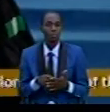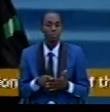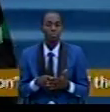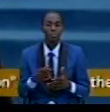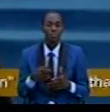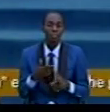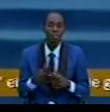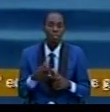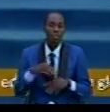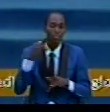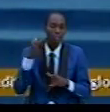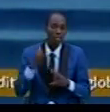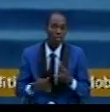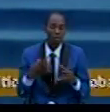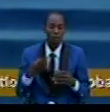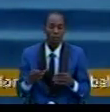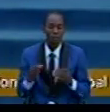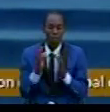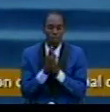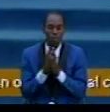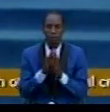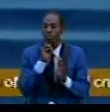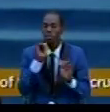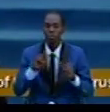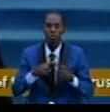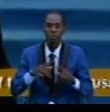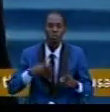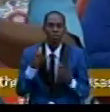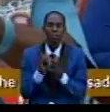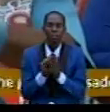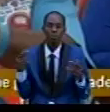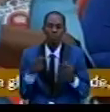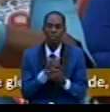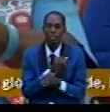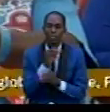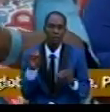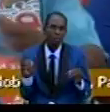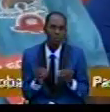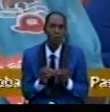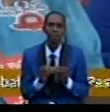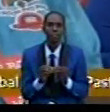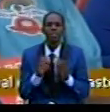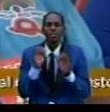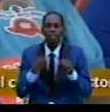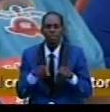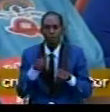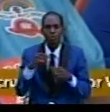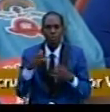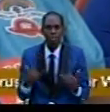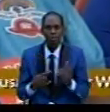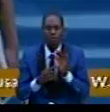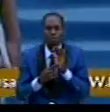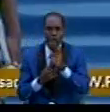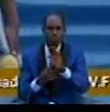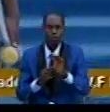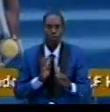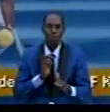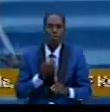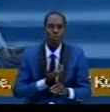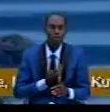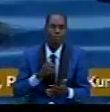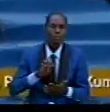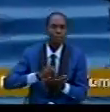prayer, I couldn't feel it anymore. Can you please bend down and stand up, bend down and stand up to prove your